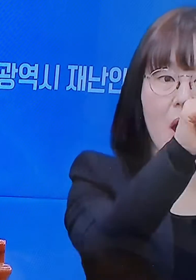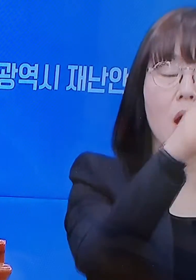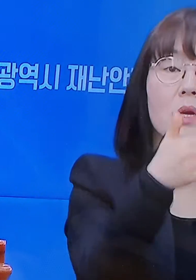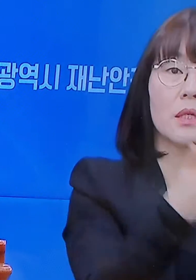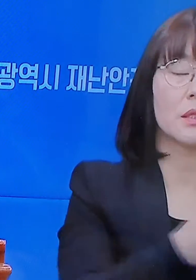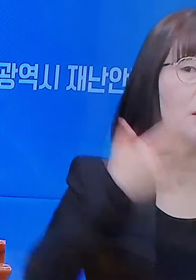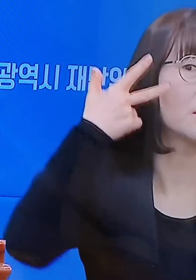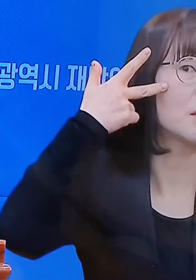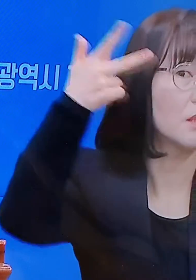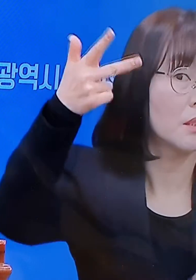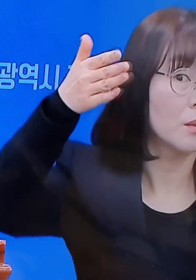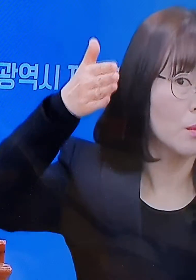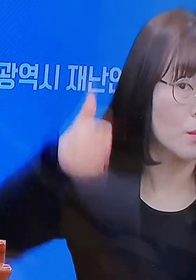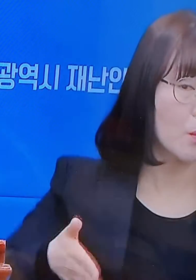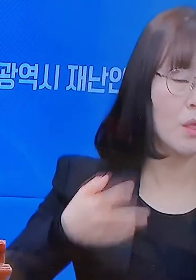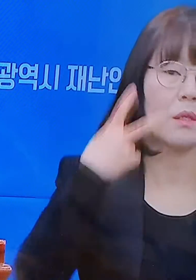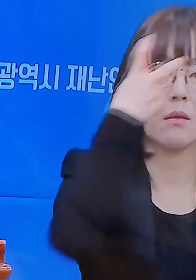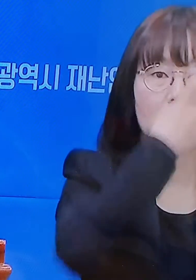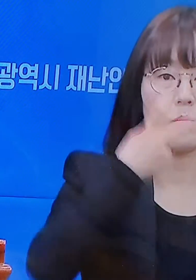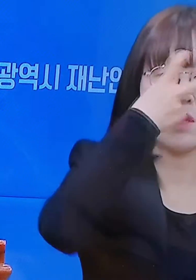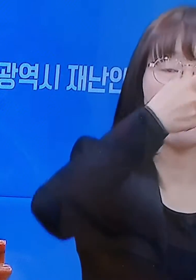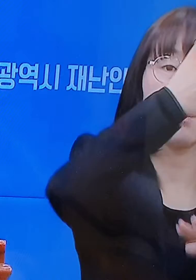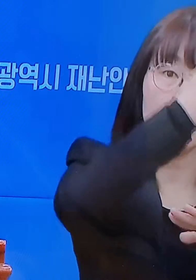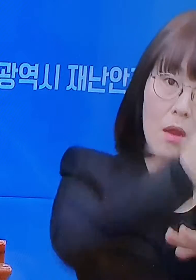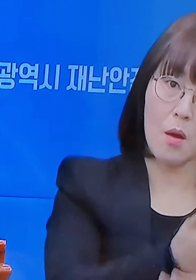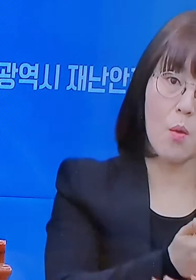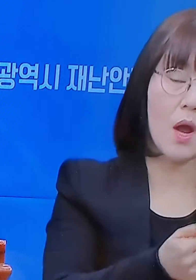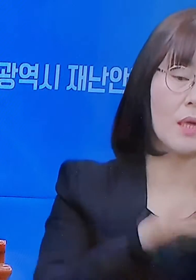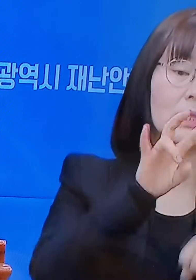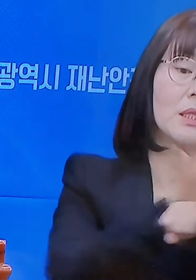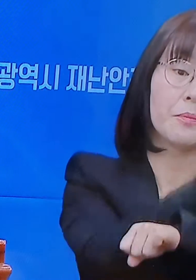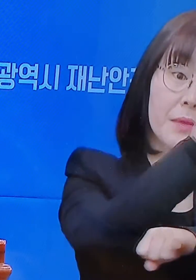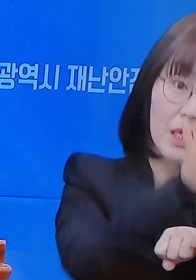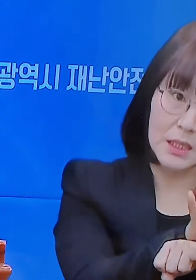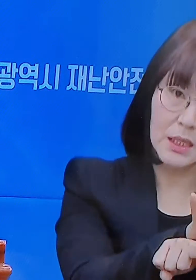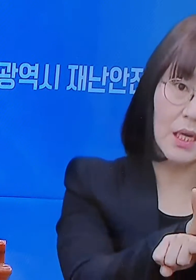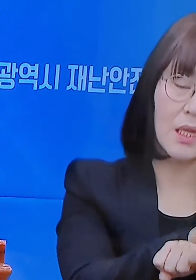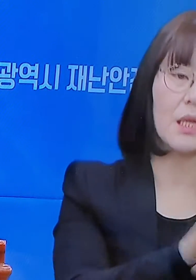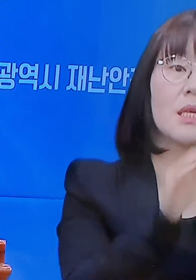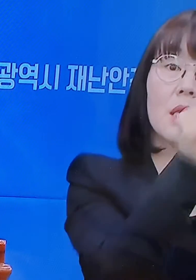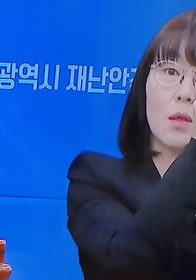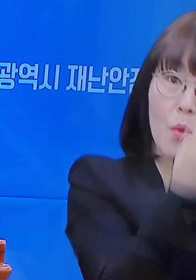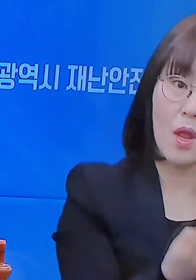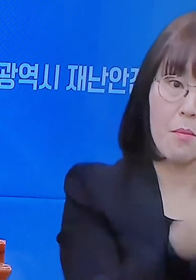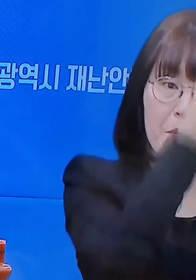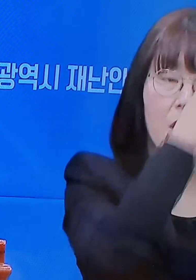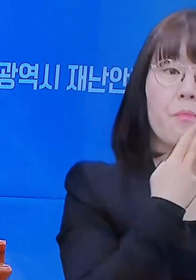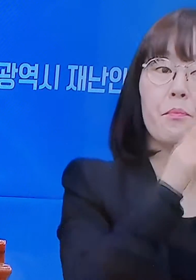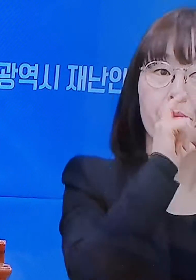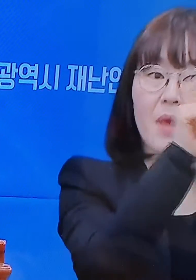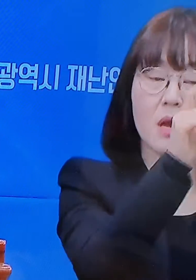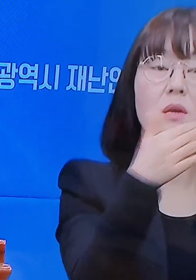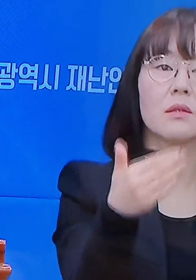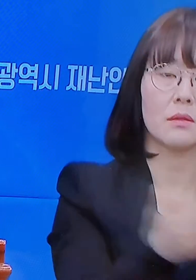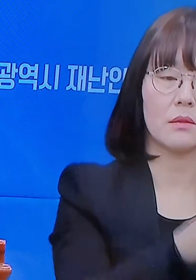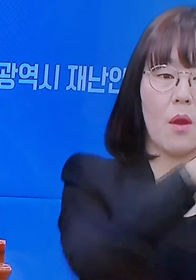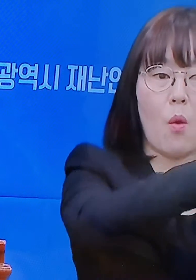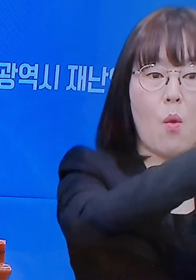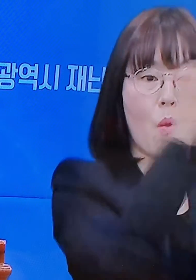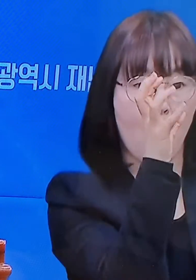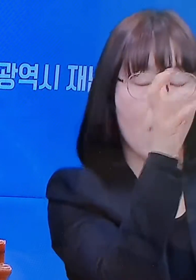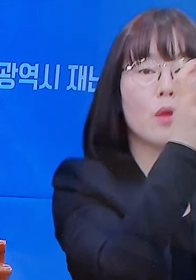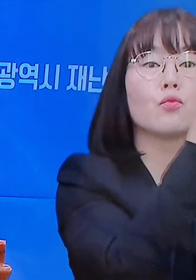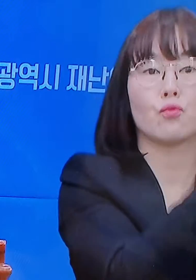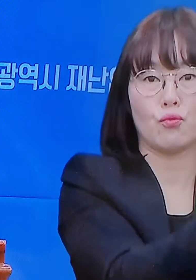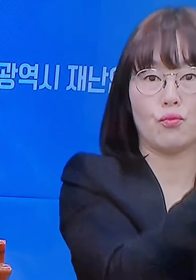Old men are usually low in the body temperature, whereas babies are hot.